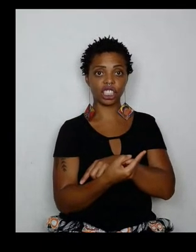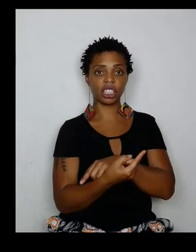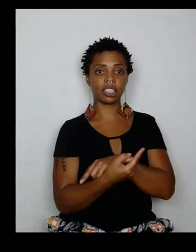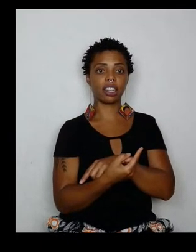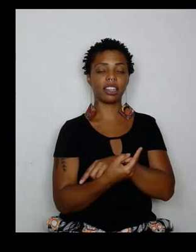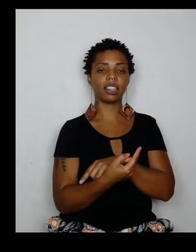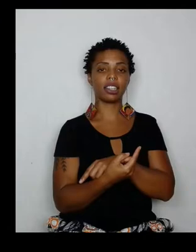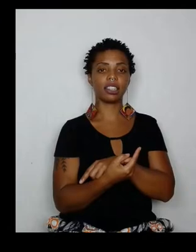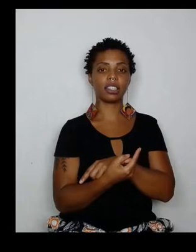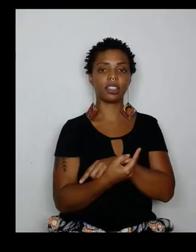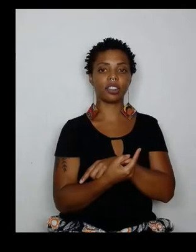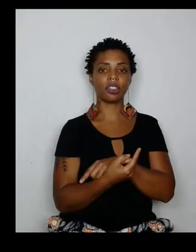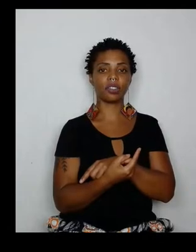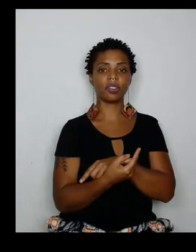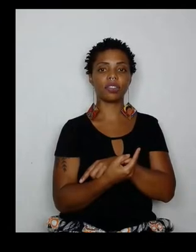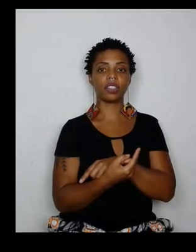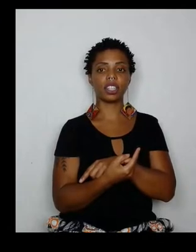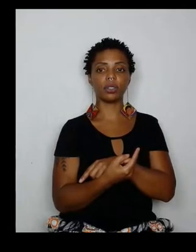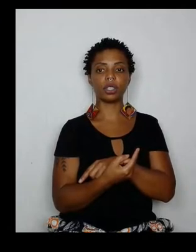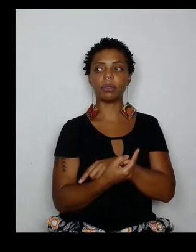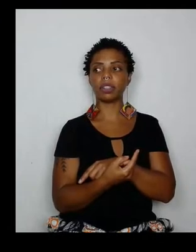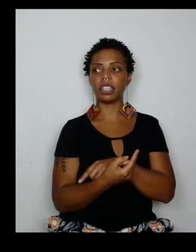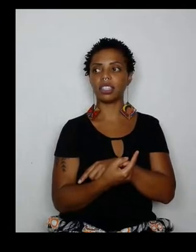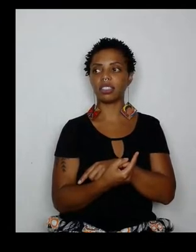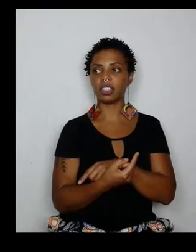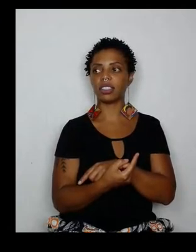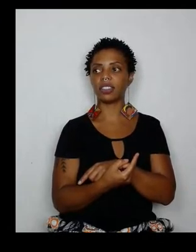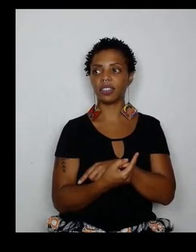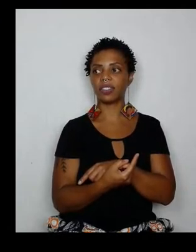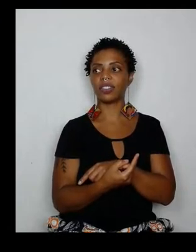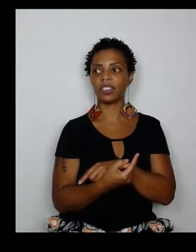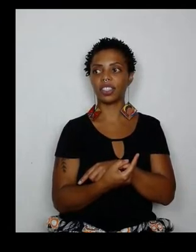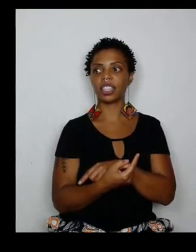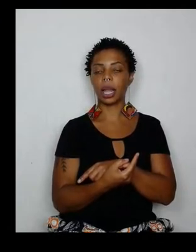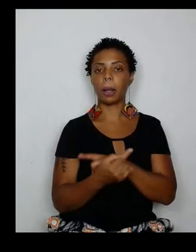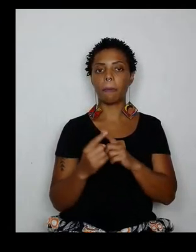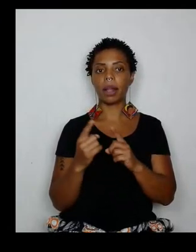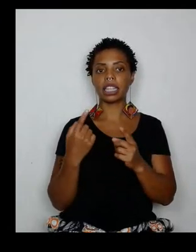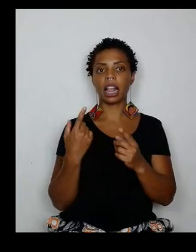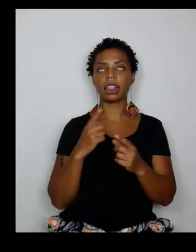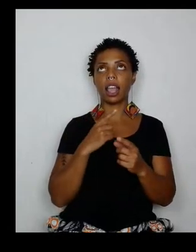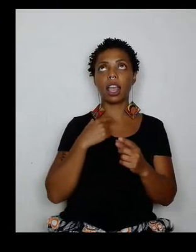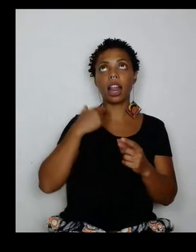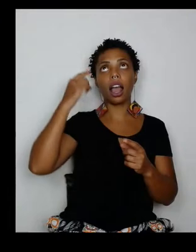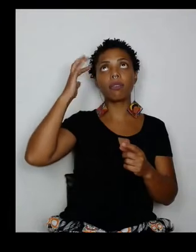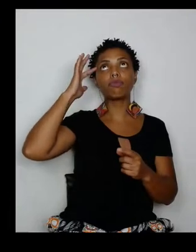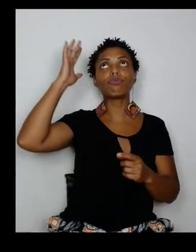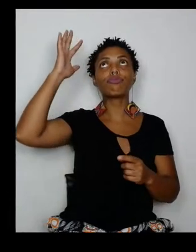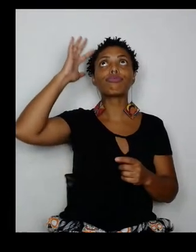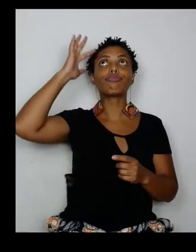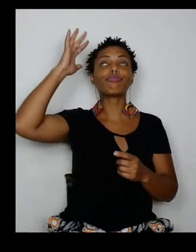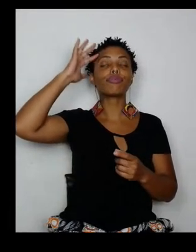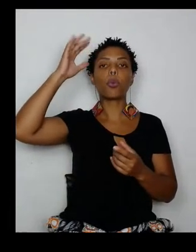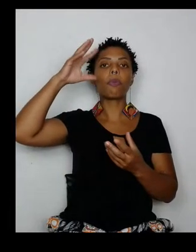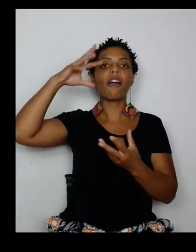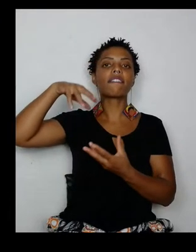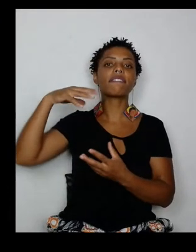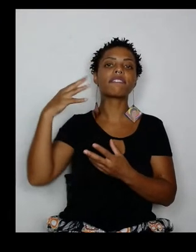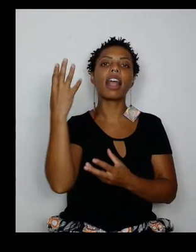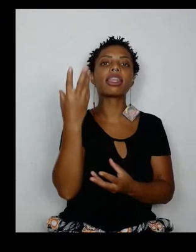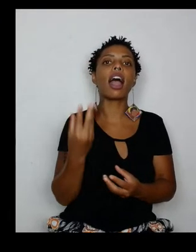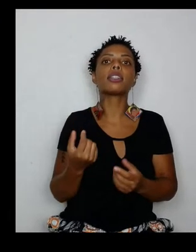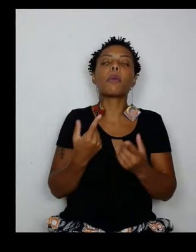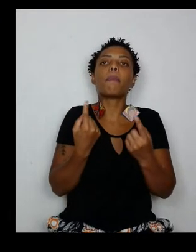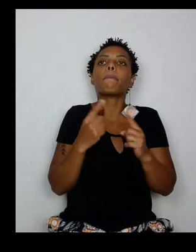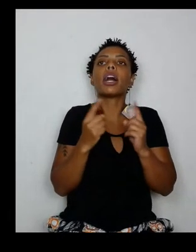stuff of phantasm it's the stuff of fantasy it's the stuff of dreams everything uh simulacrum of